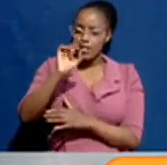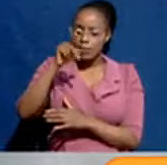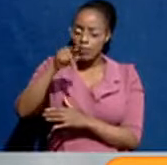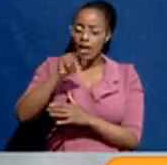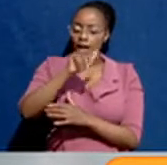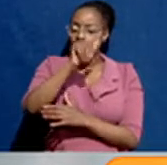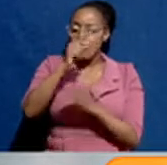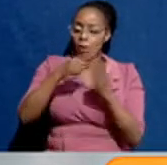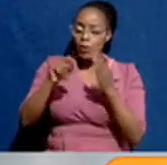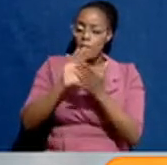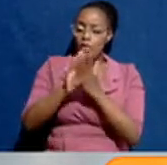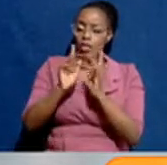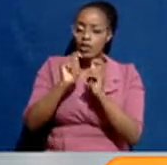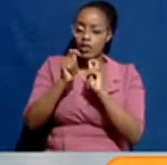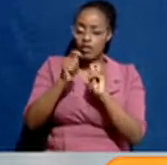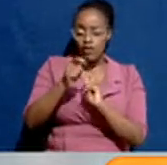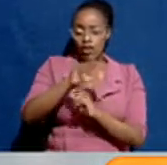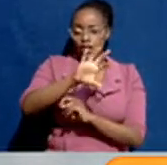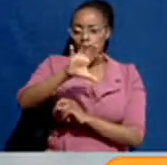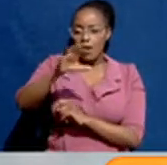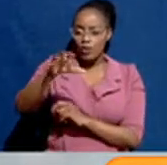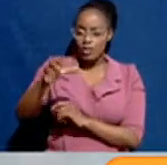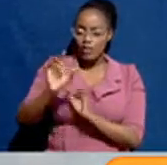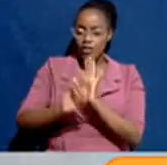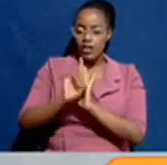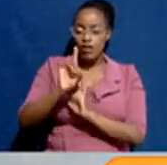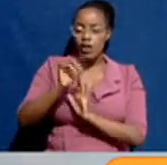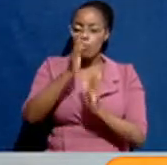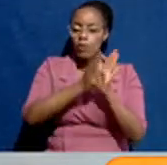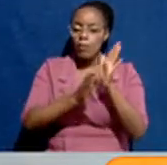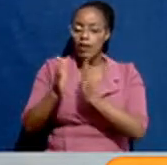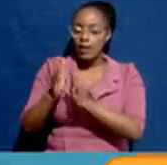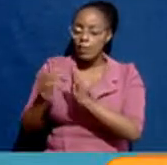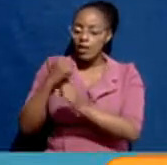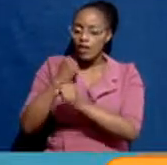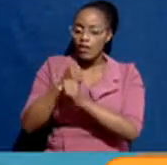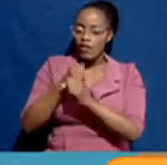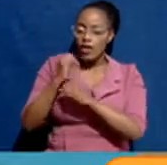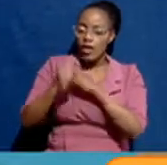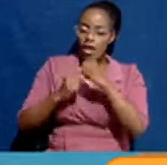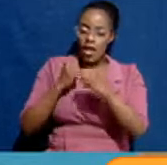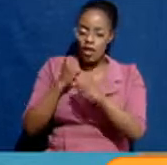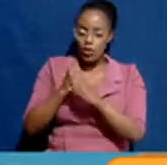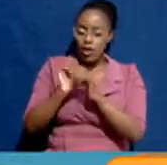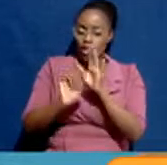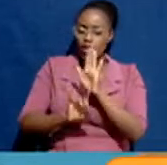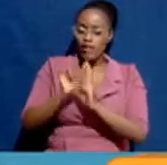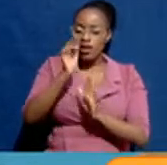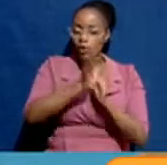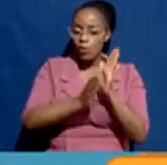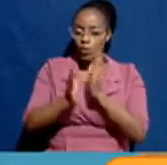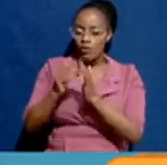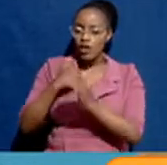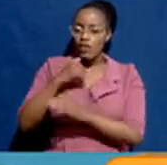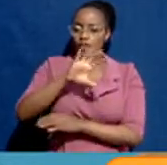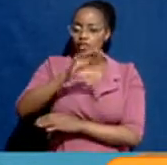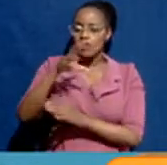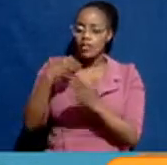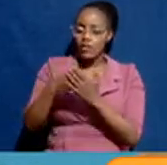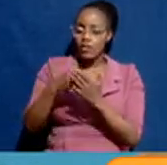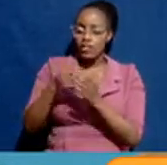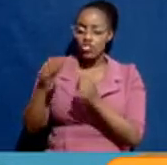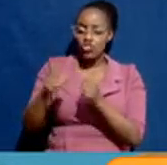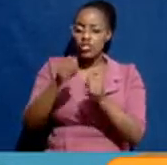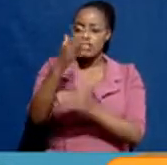amendments. We've done county integration development plans. Yeah. We have done annual development plans for them. We've done the county fiscal strategy